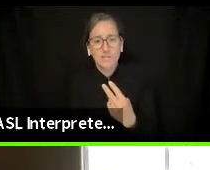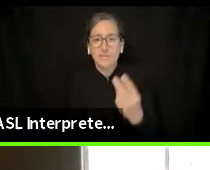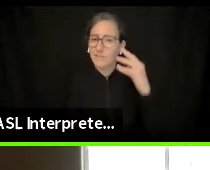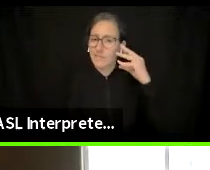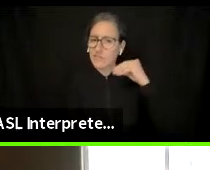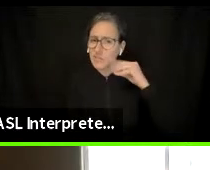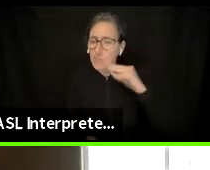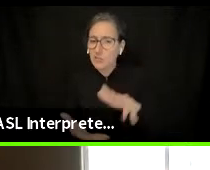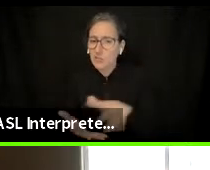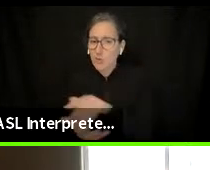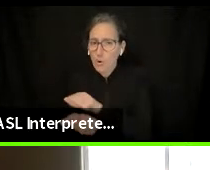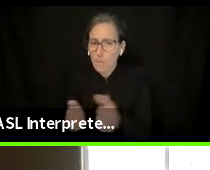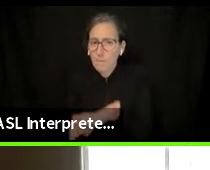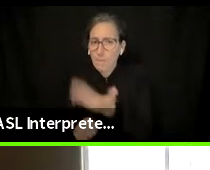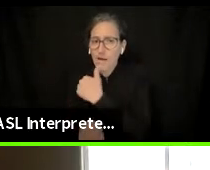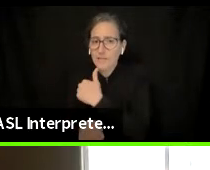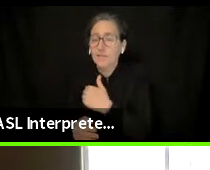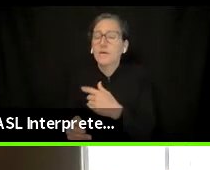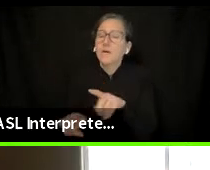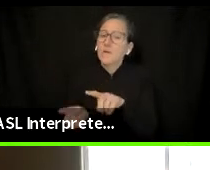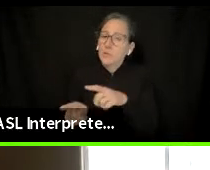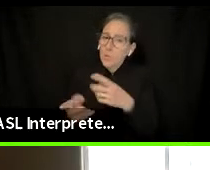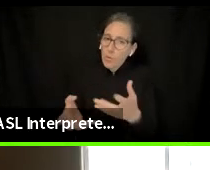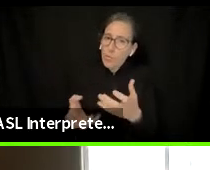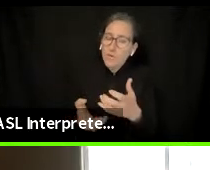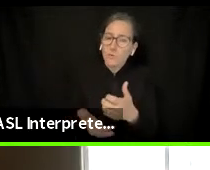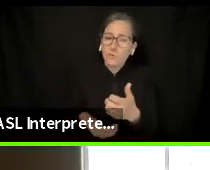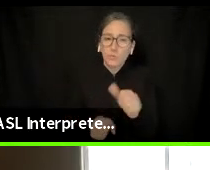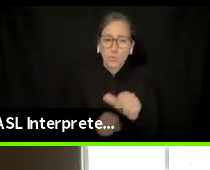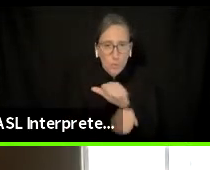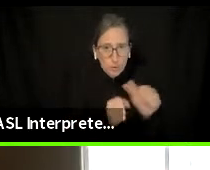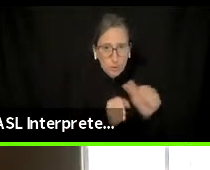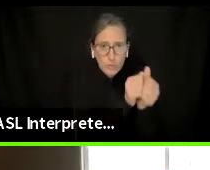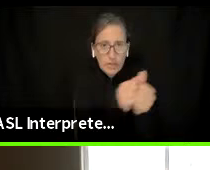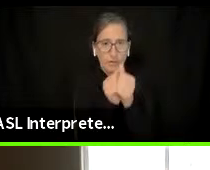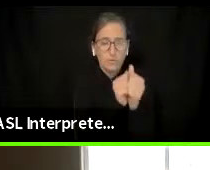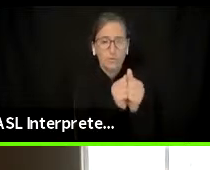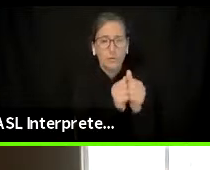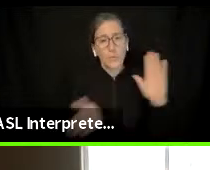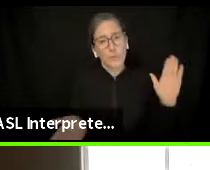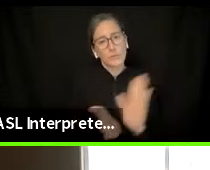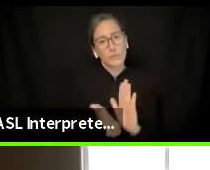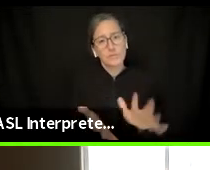group of people to reduce harm for our community.